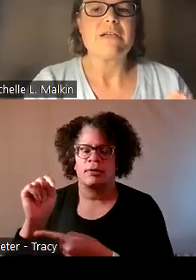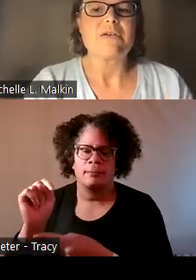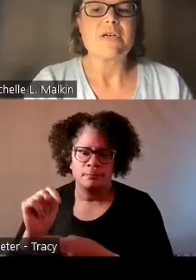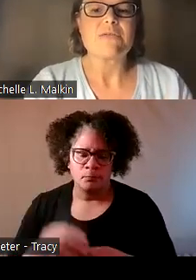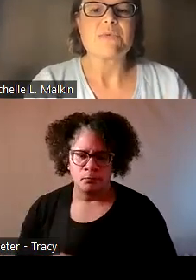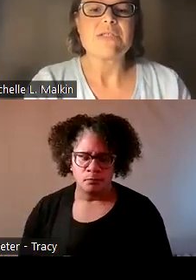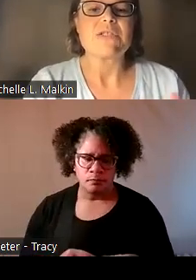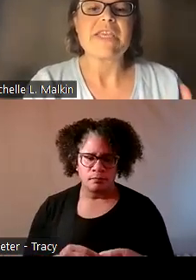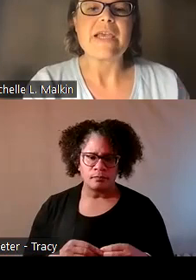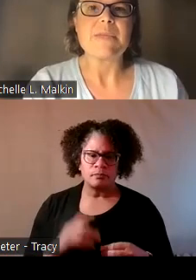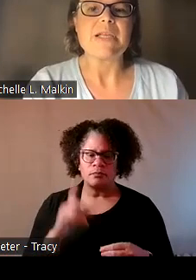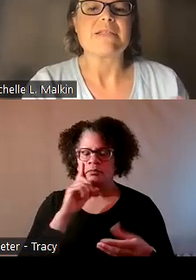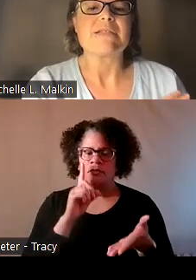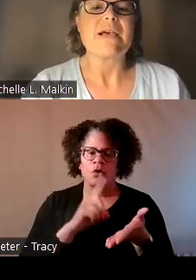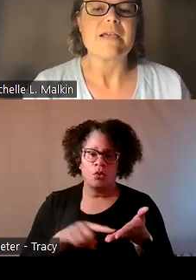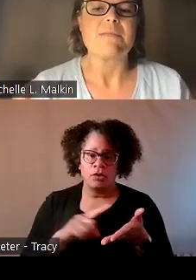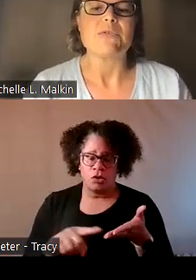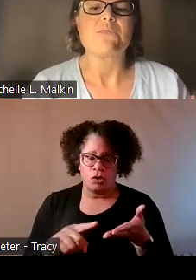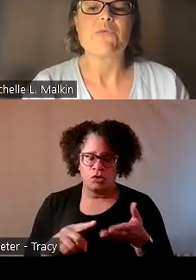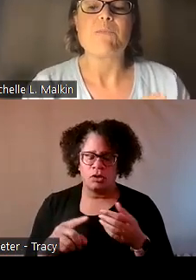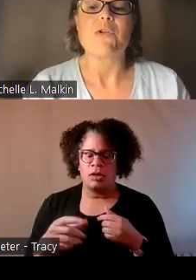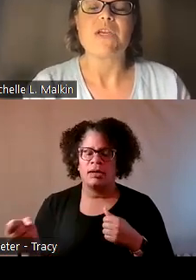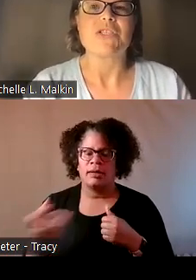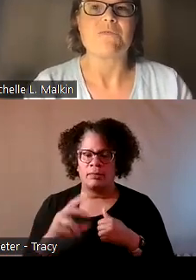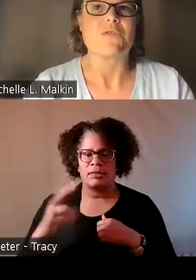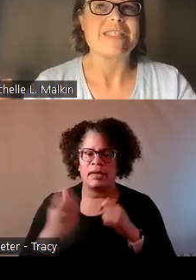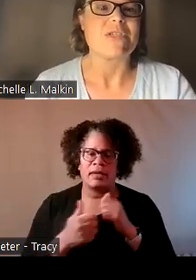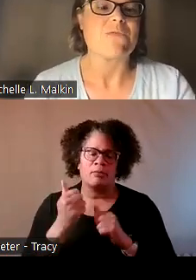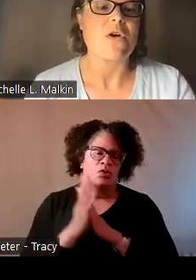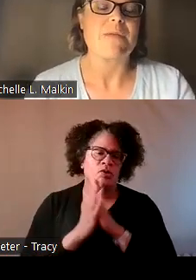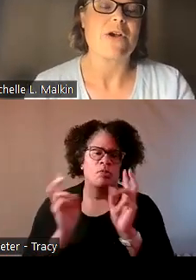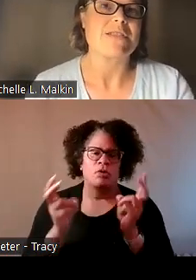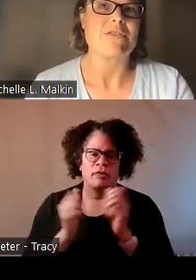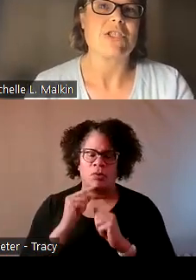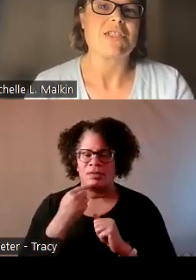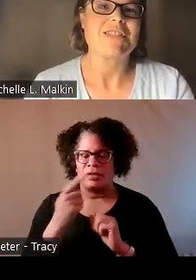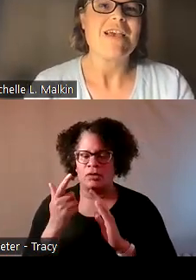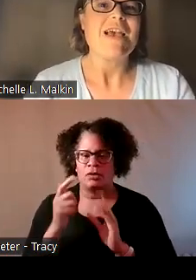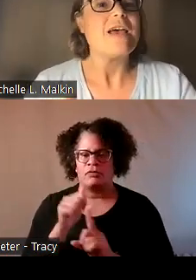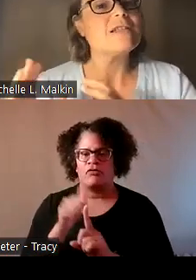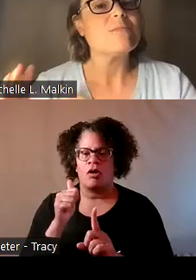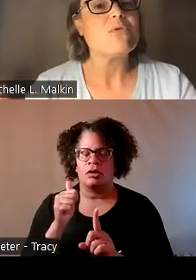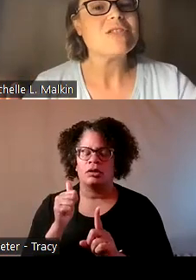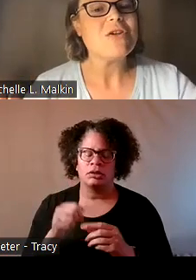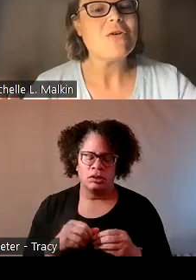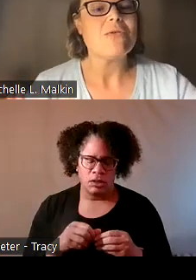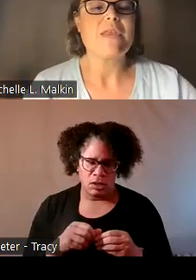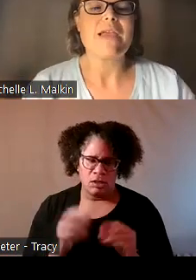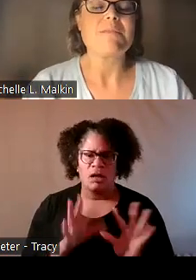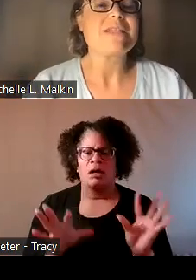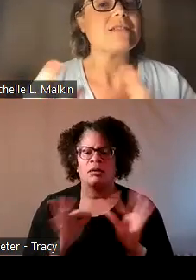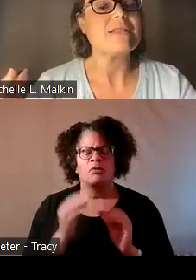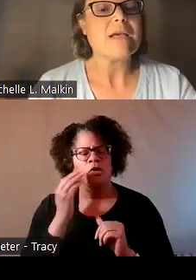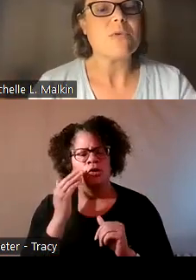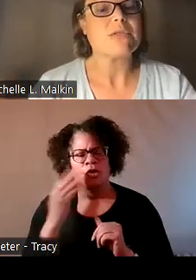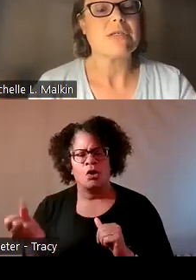interestingly, according to research, gambling is the second most frequent motivation for serious fraud prosecutions. And it's important to note that